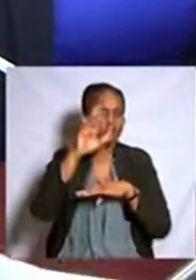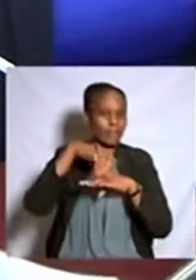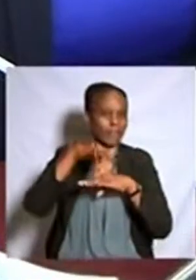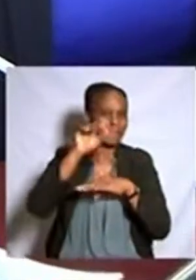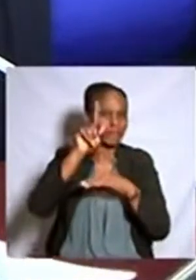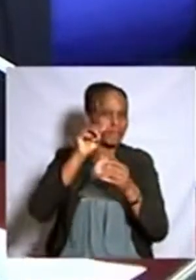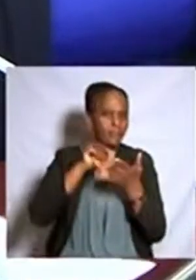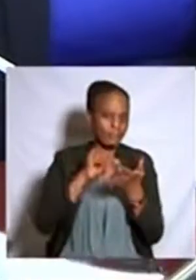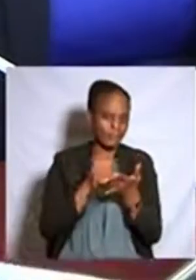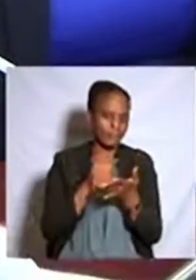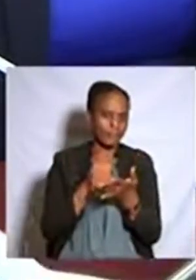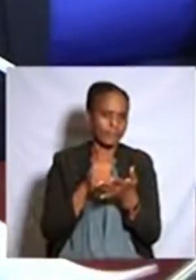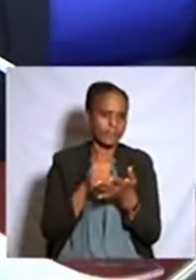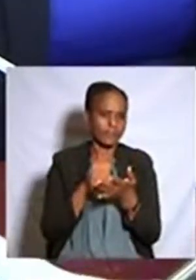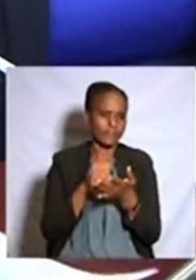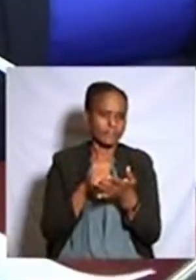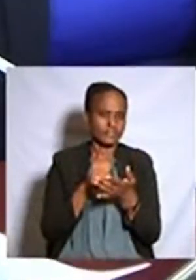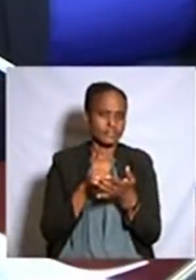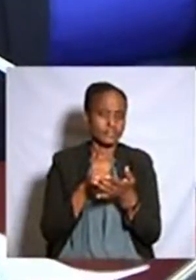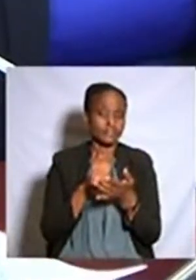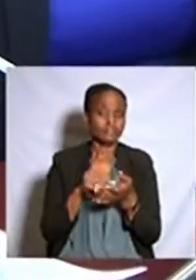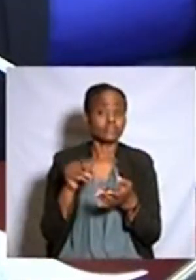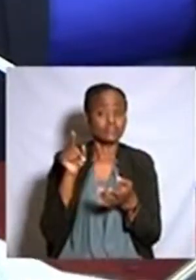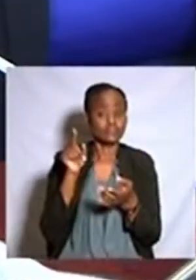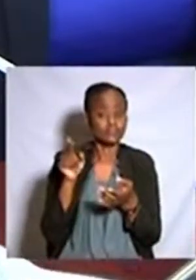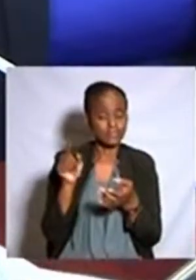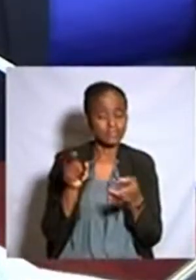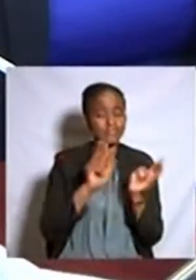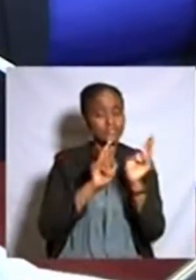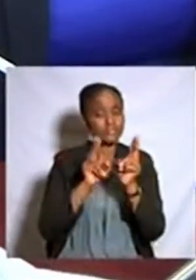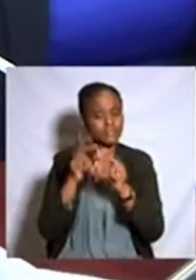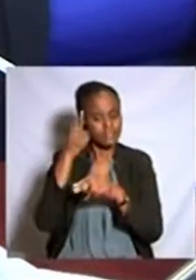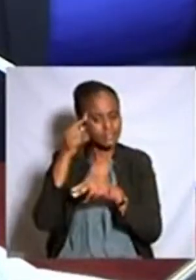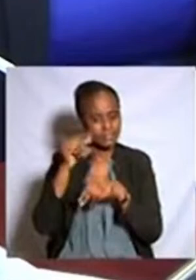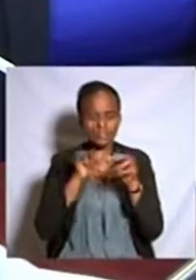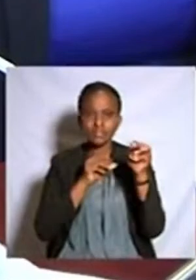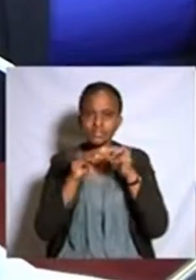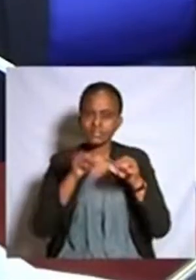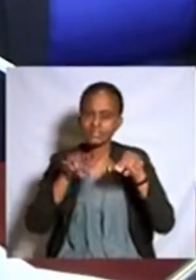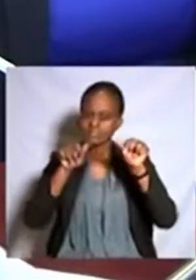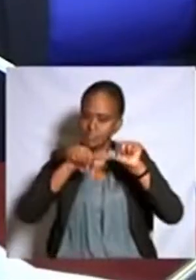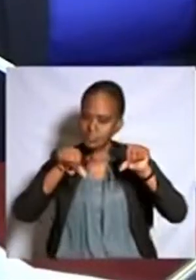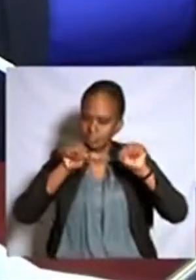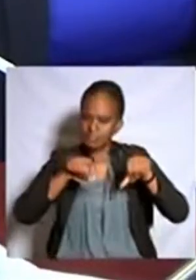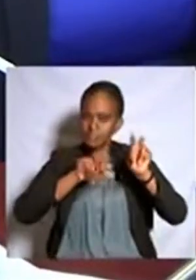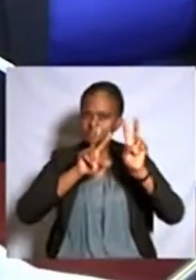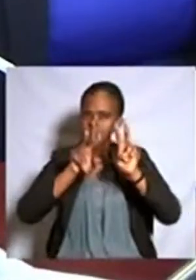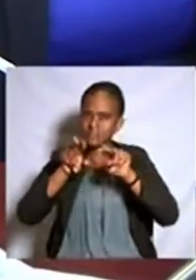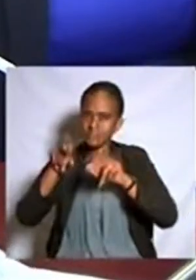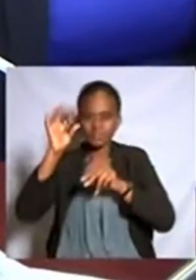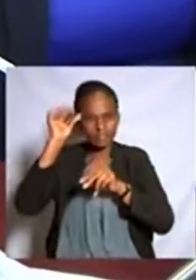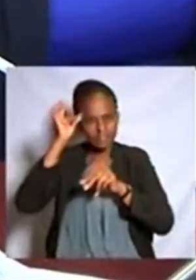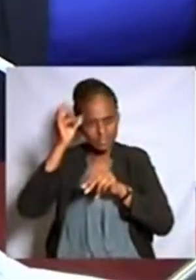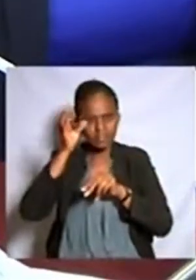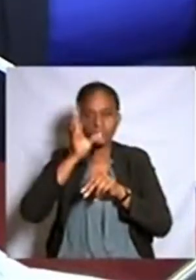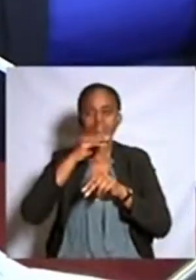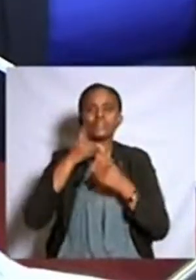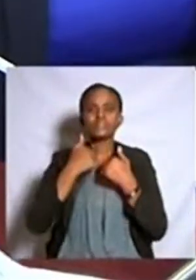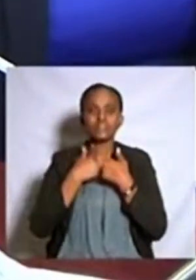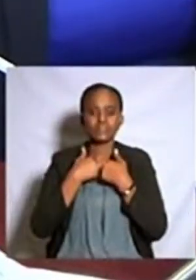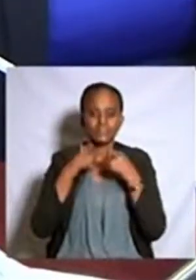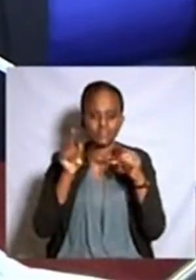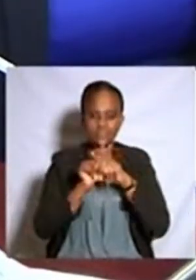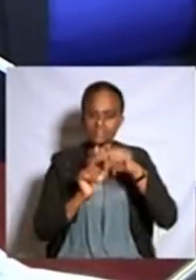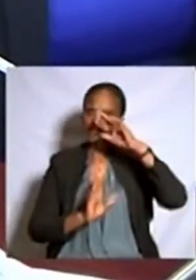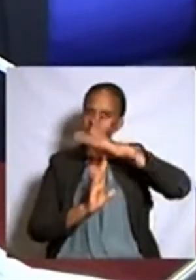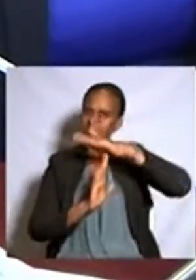1 million. And the response from management is the audit observation is noted. The